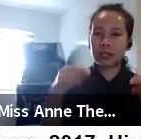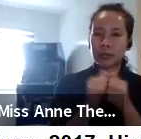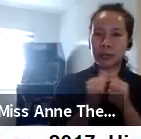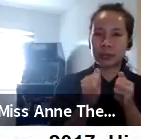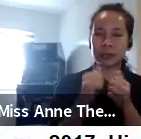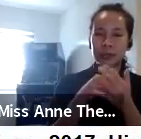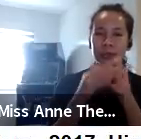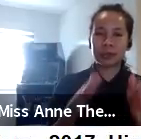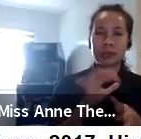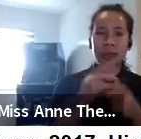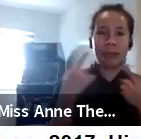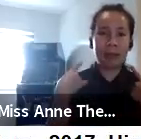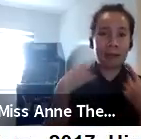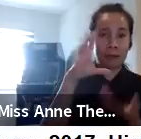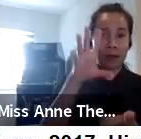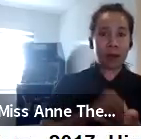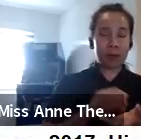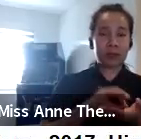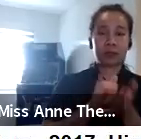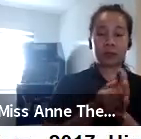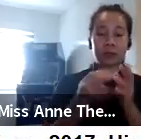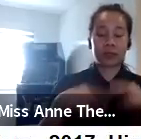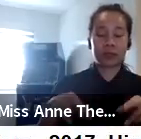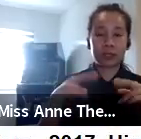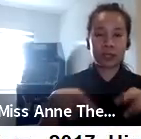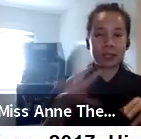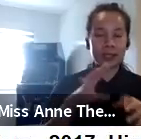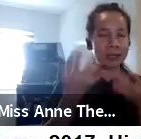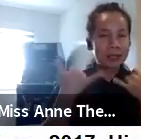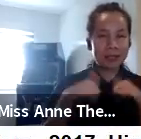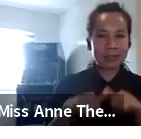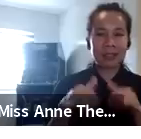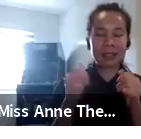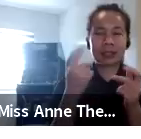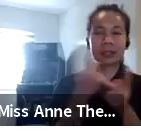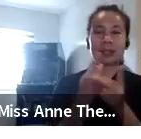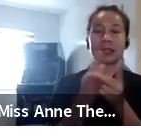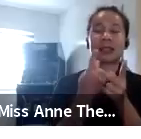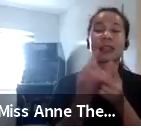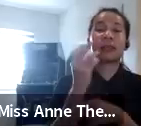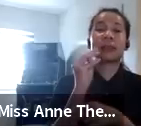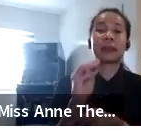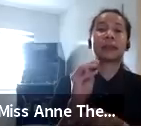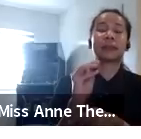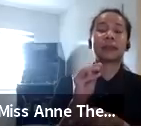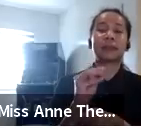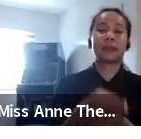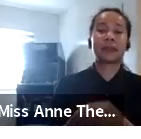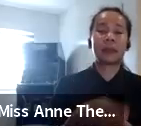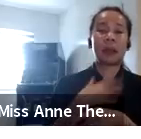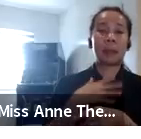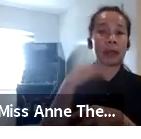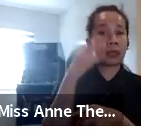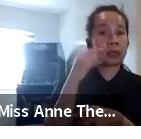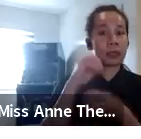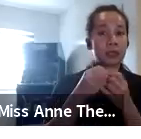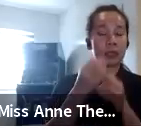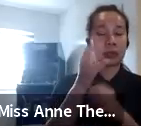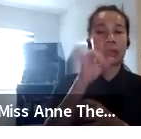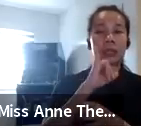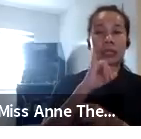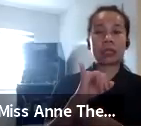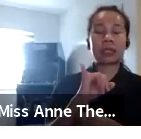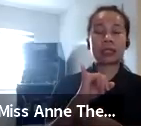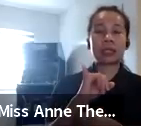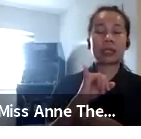copies of many of those researches, and I still keep them. My experience number 8 is